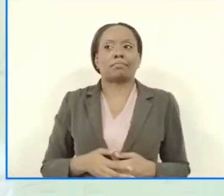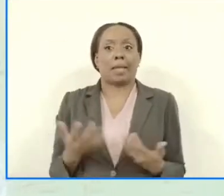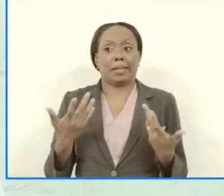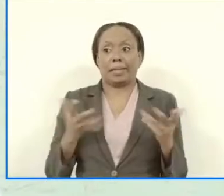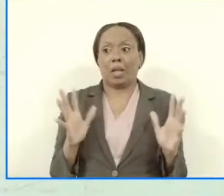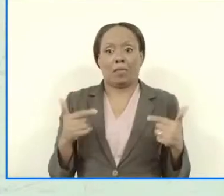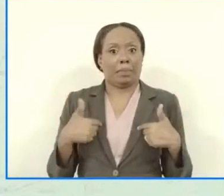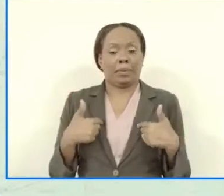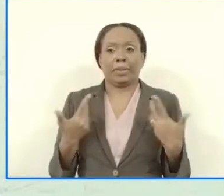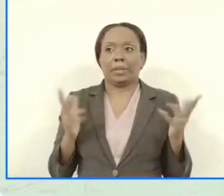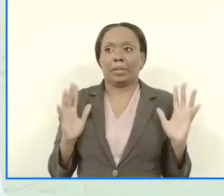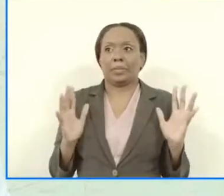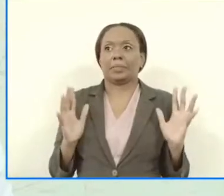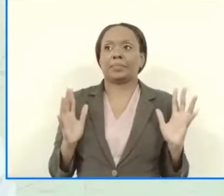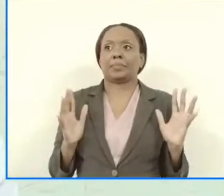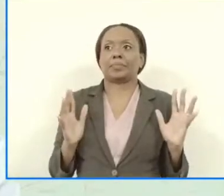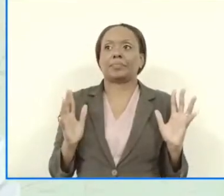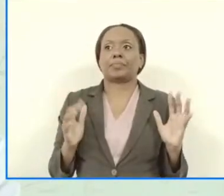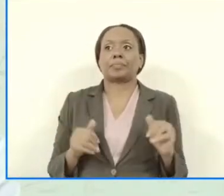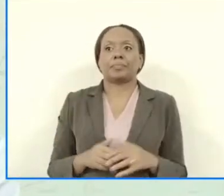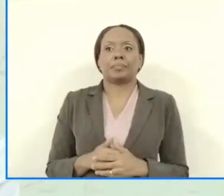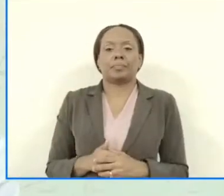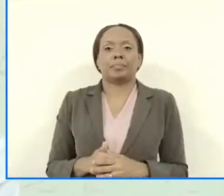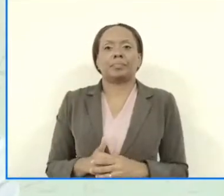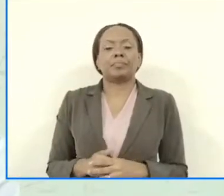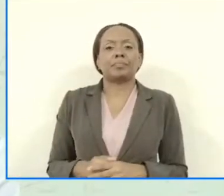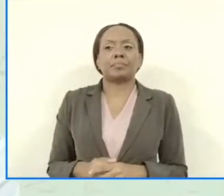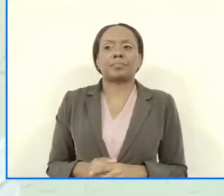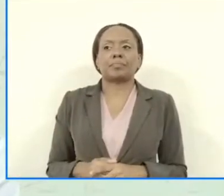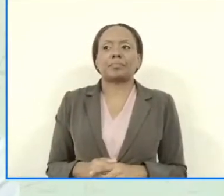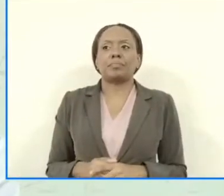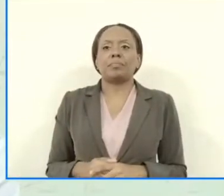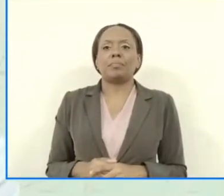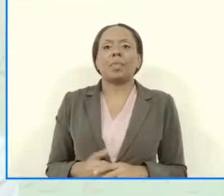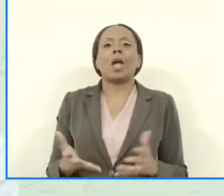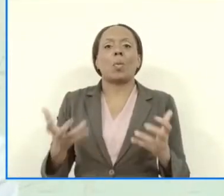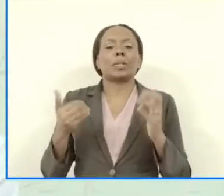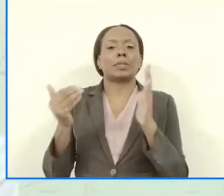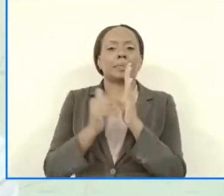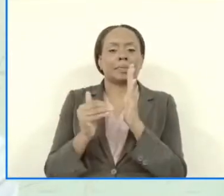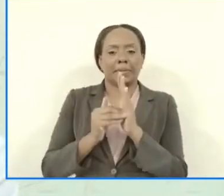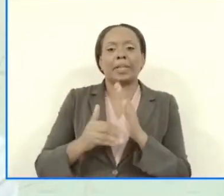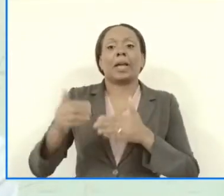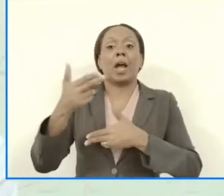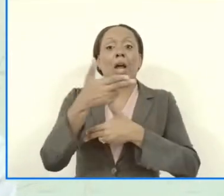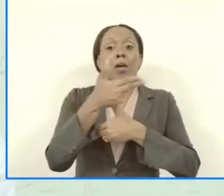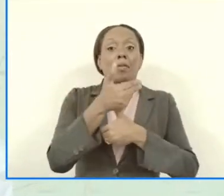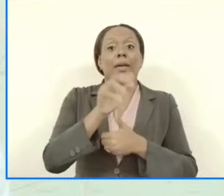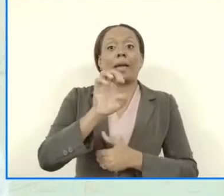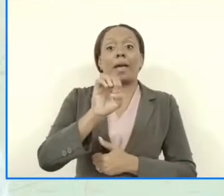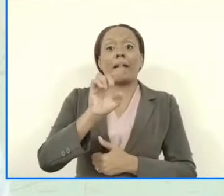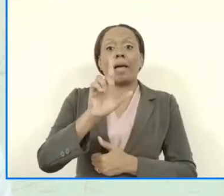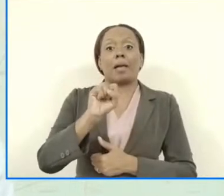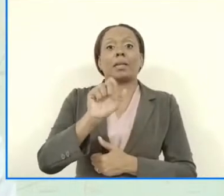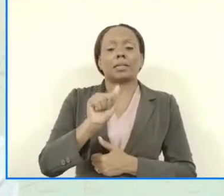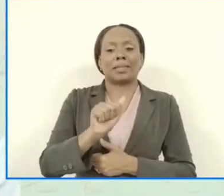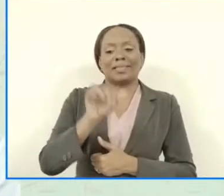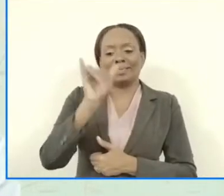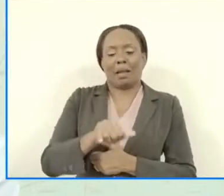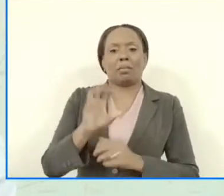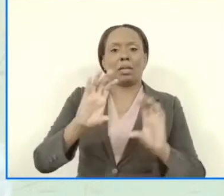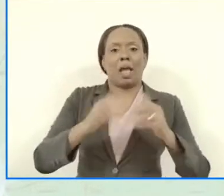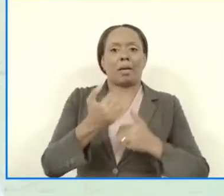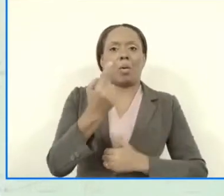this point in time, but let me just repeat. Hurricane Elsa was a Category 1 hurricane